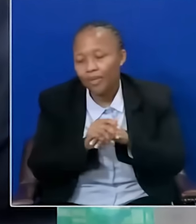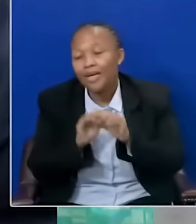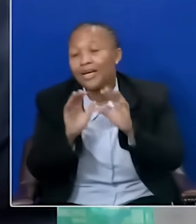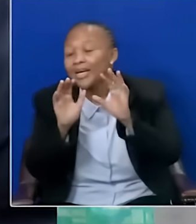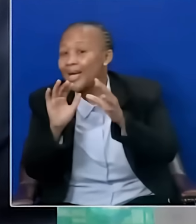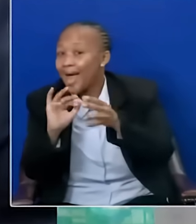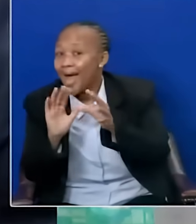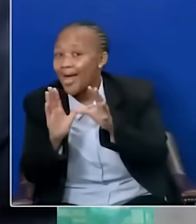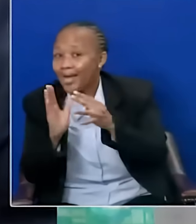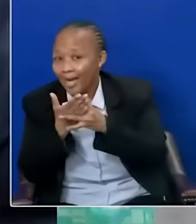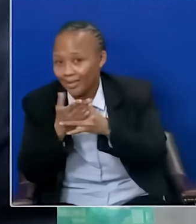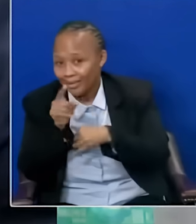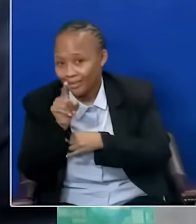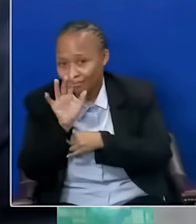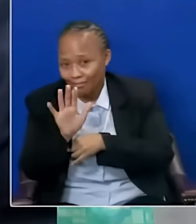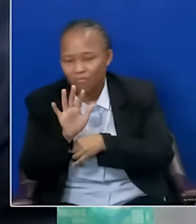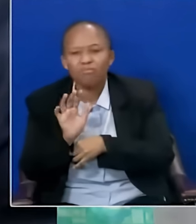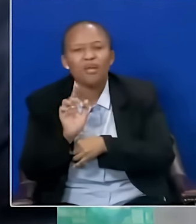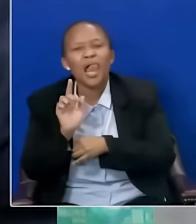later stage, generated lab